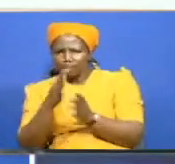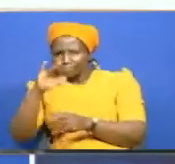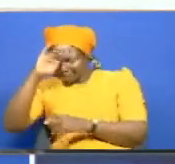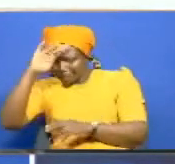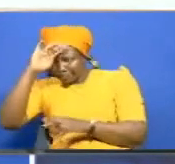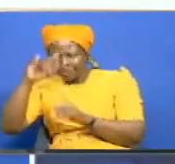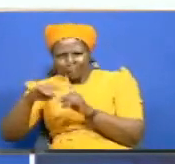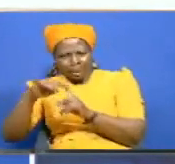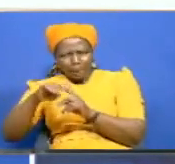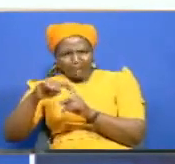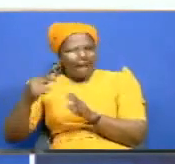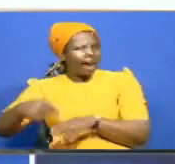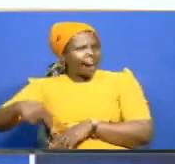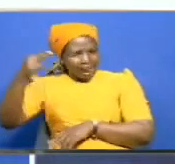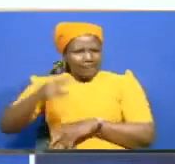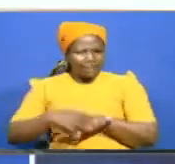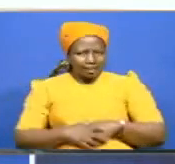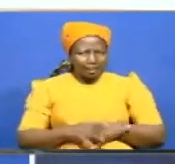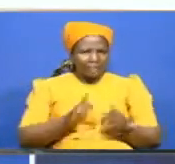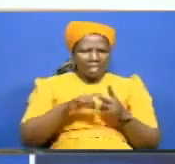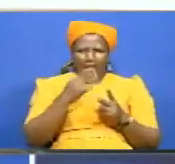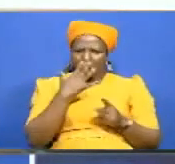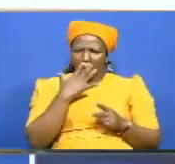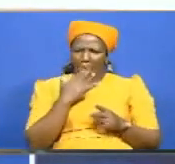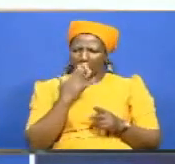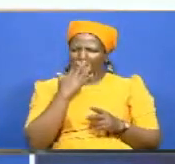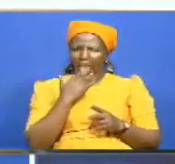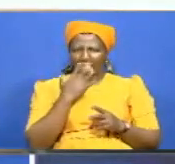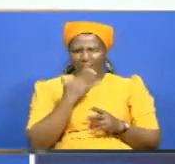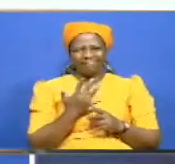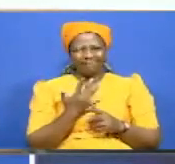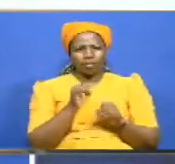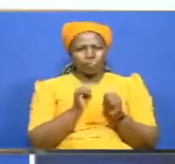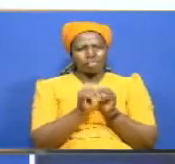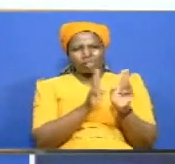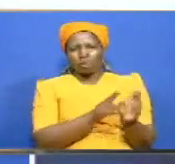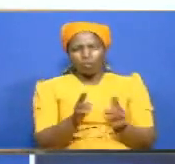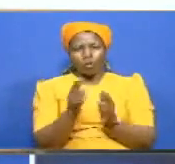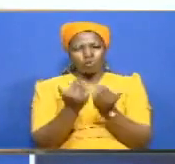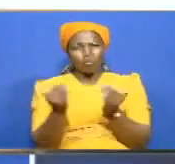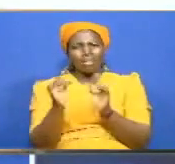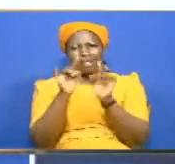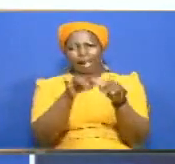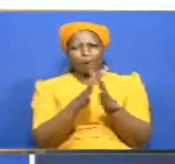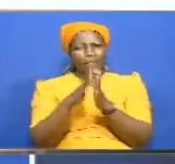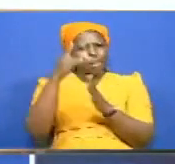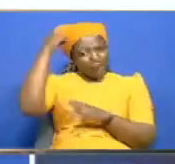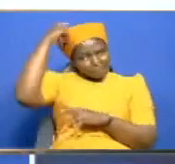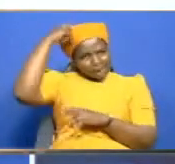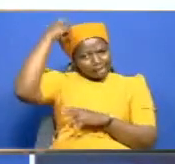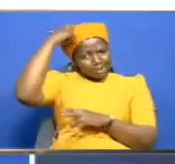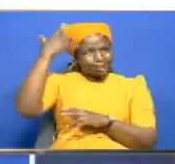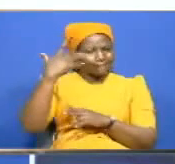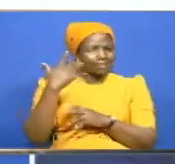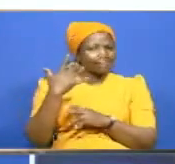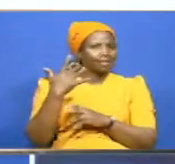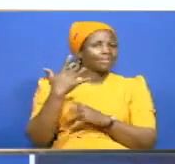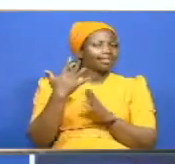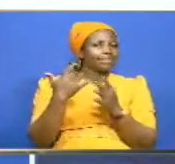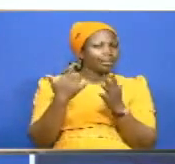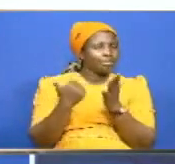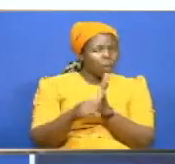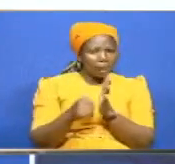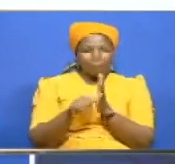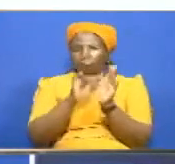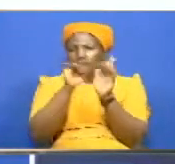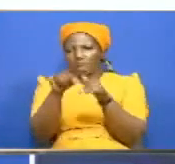nose bleeding, which is a very common symptom. Children coming with brain tumors, they'll come complaining of a headache. And any child with